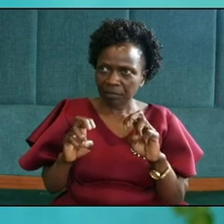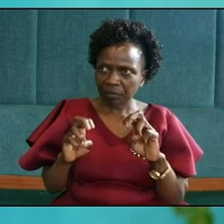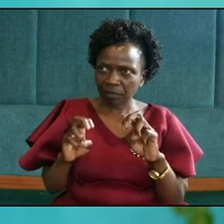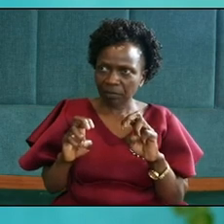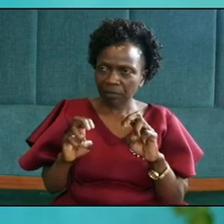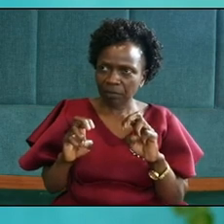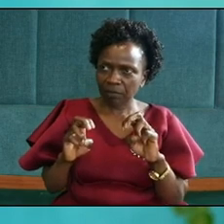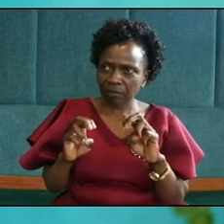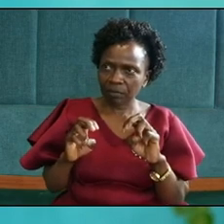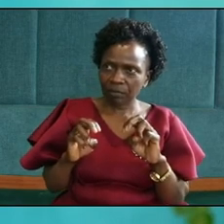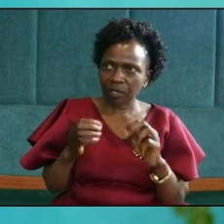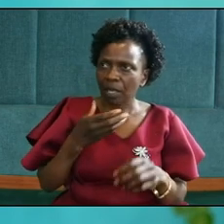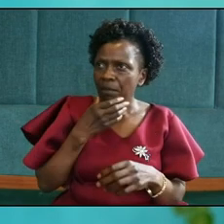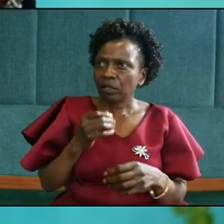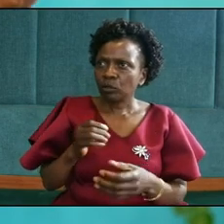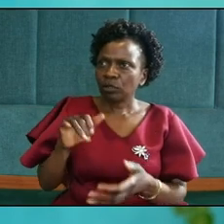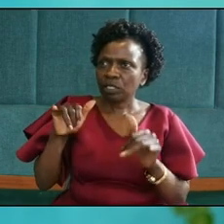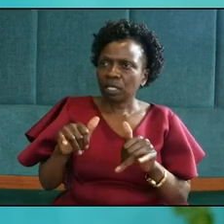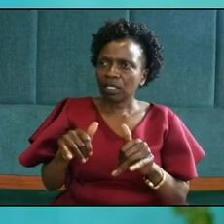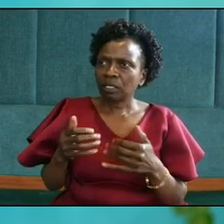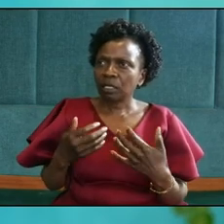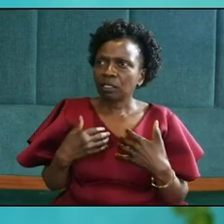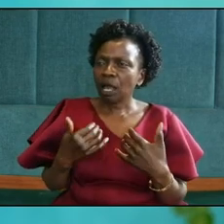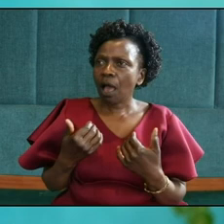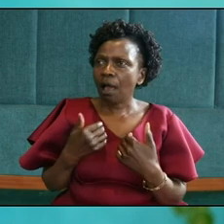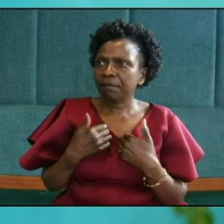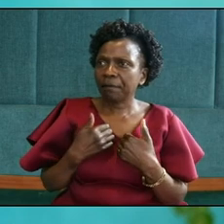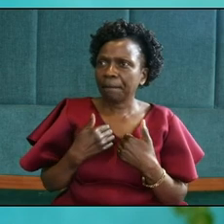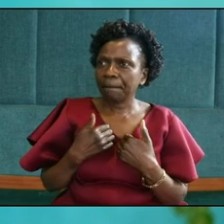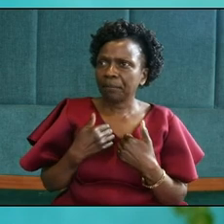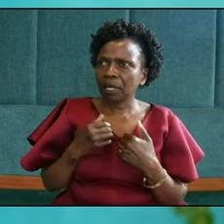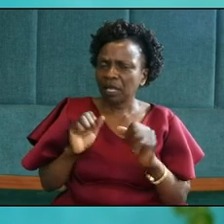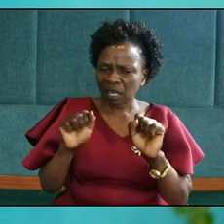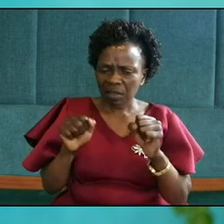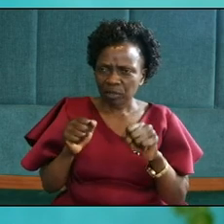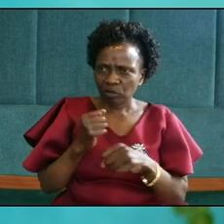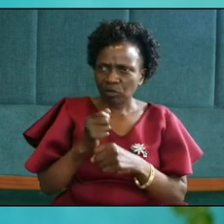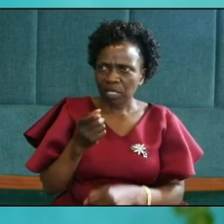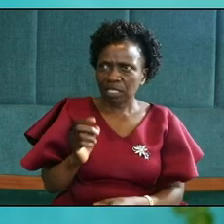instead. She's been having a robot for a husband. Are we able to handle that?